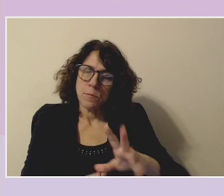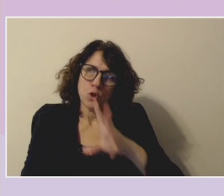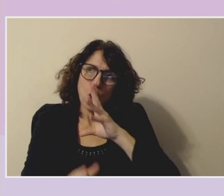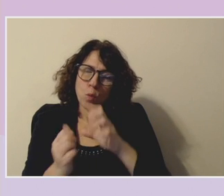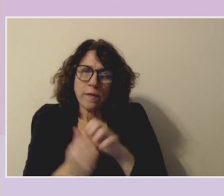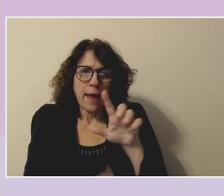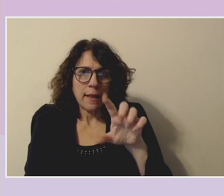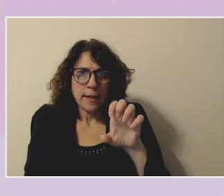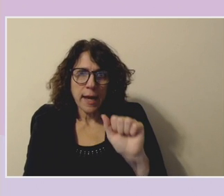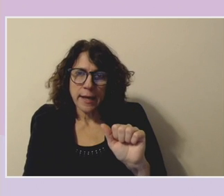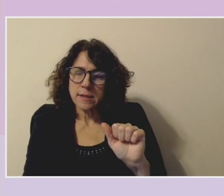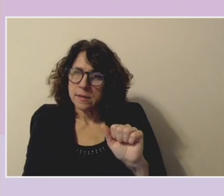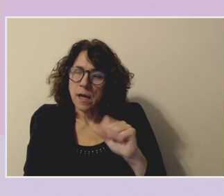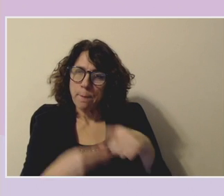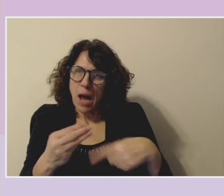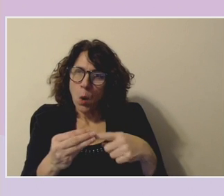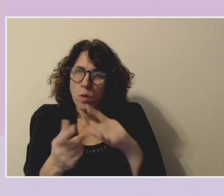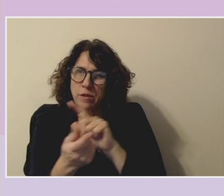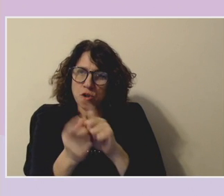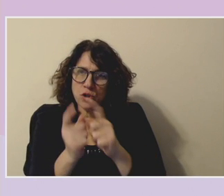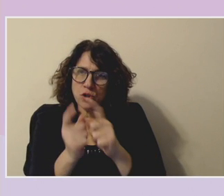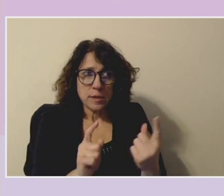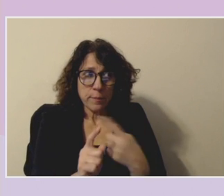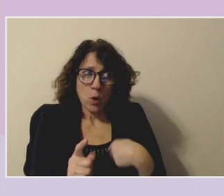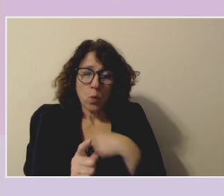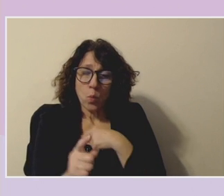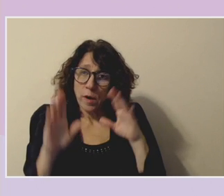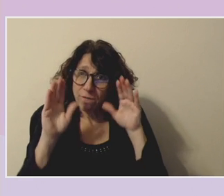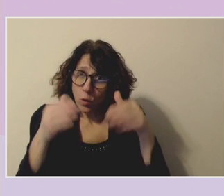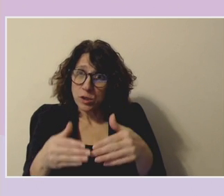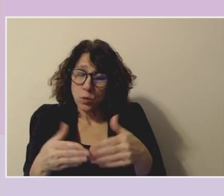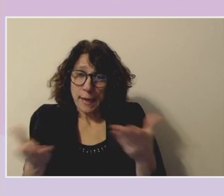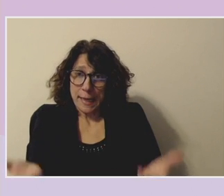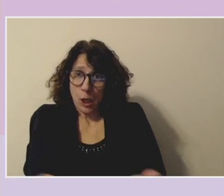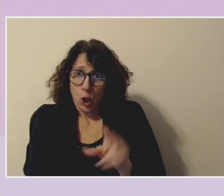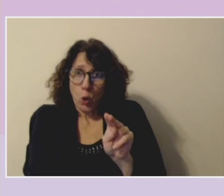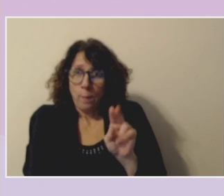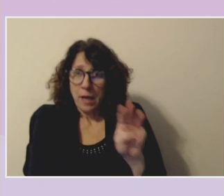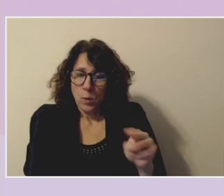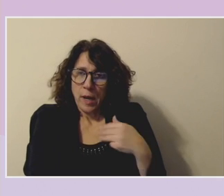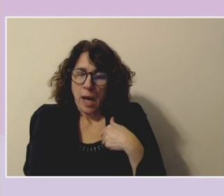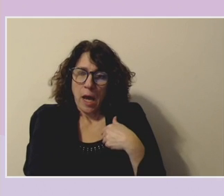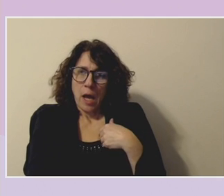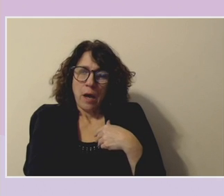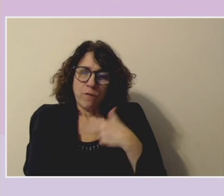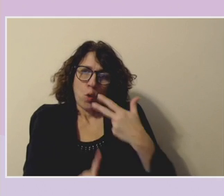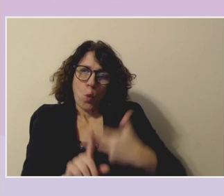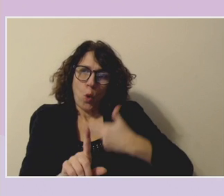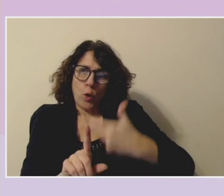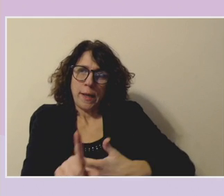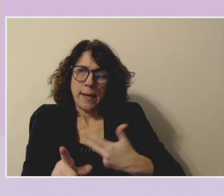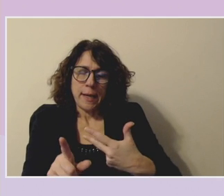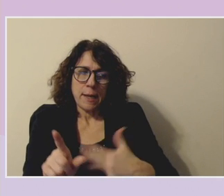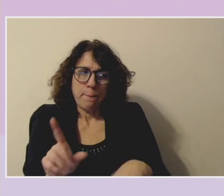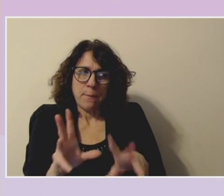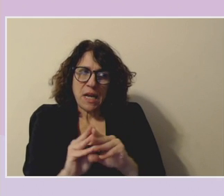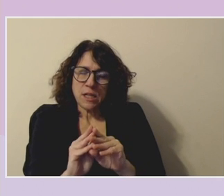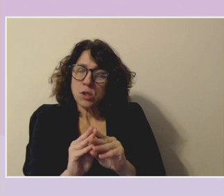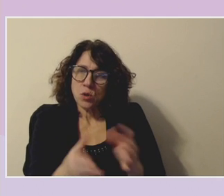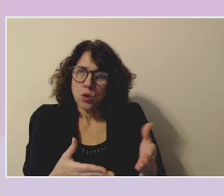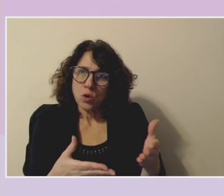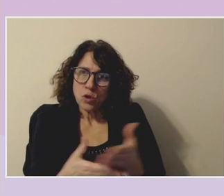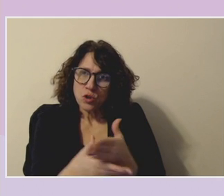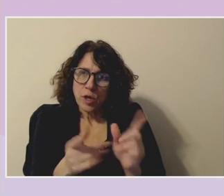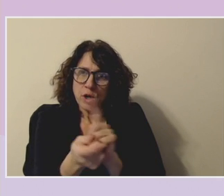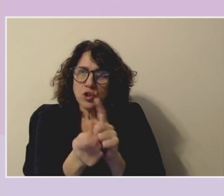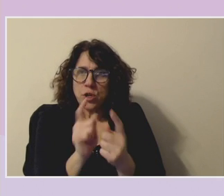I mean, this is something we really focus on in New Mexico. We have quarterly meetings to share changes in